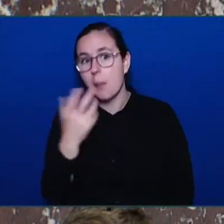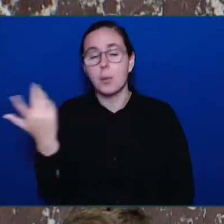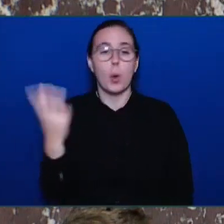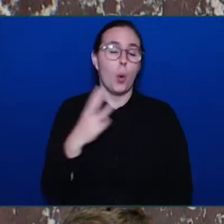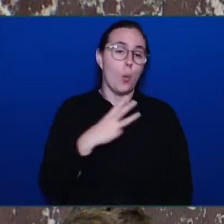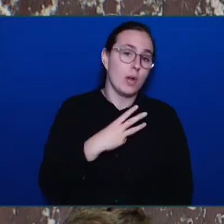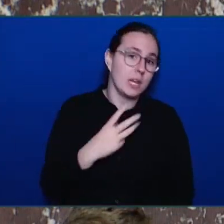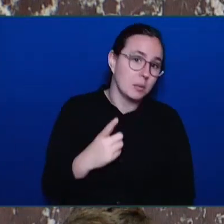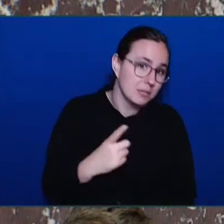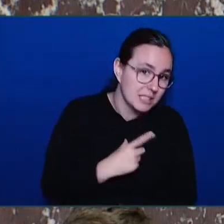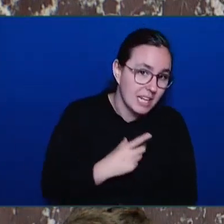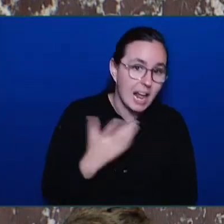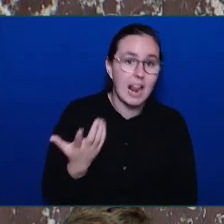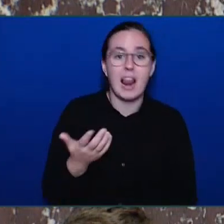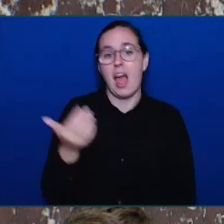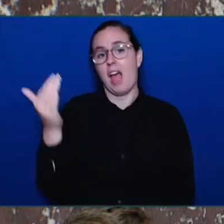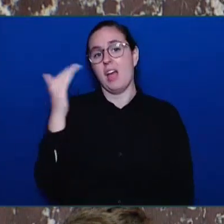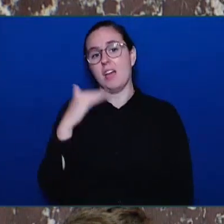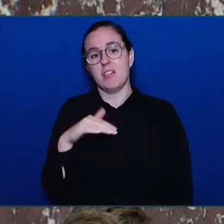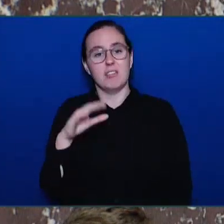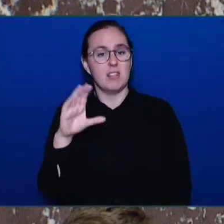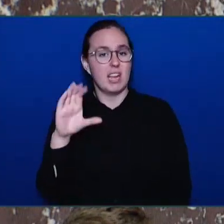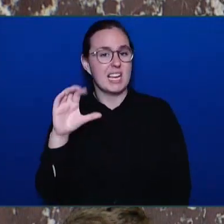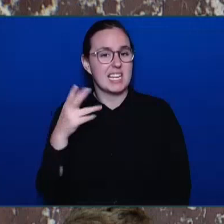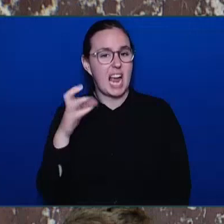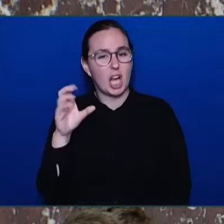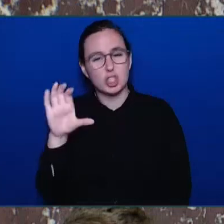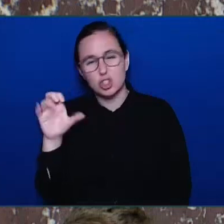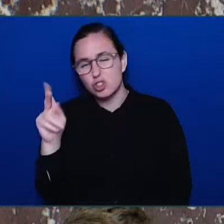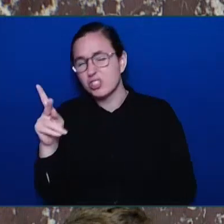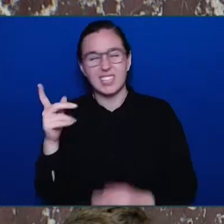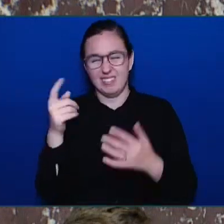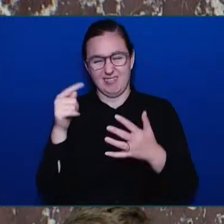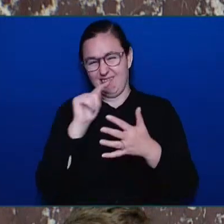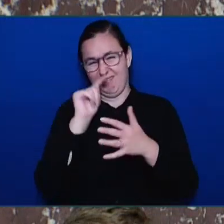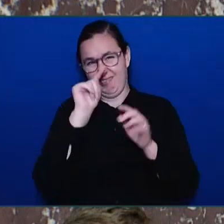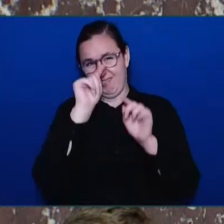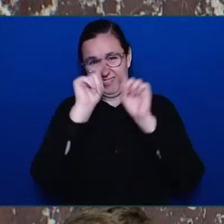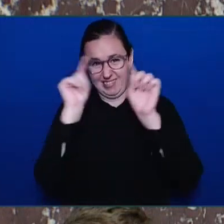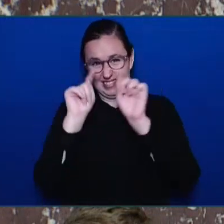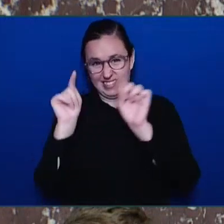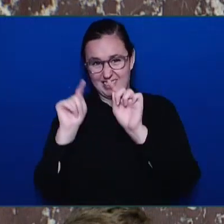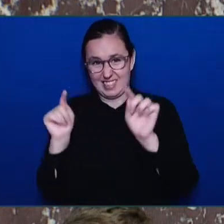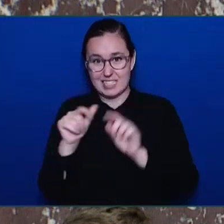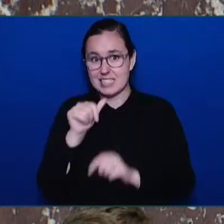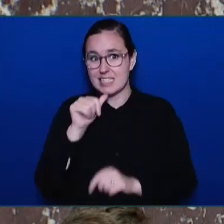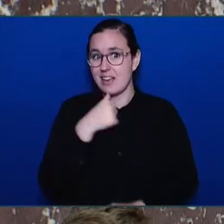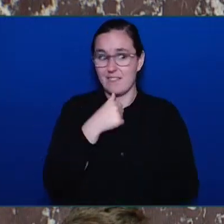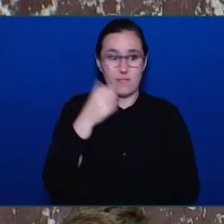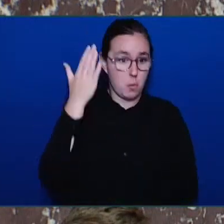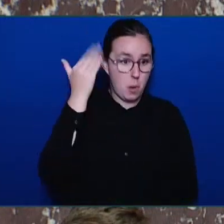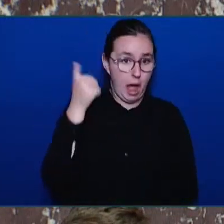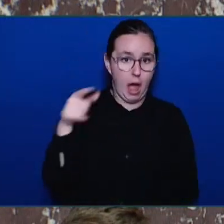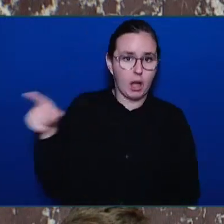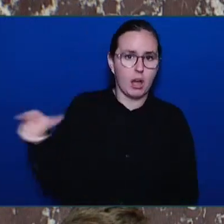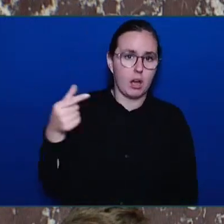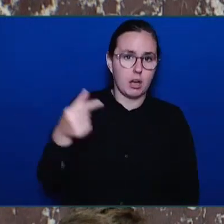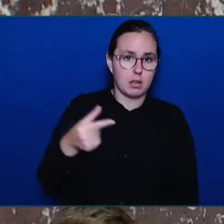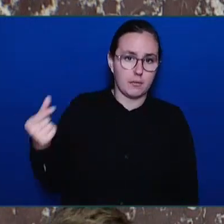government's incompetence? And when will this Premier and Minister stop with the platitudes and actually get on with fixing the